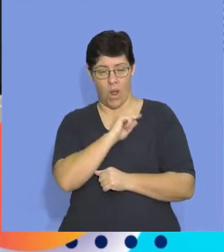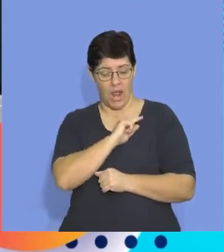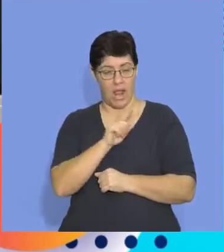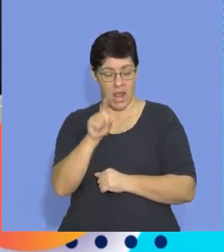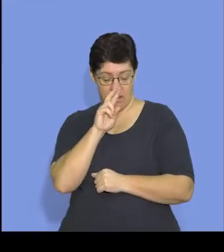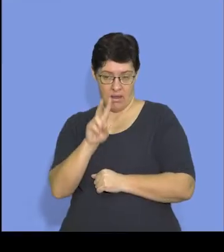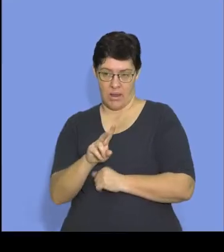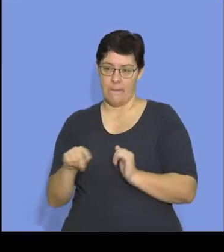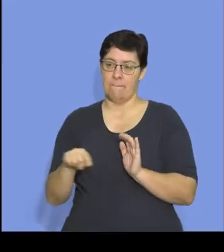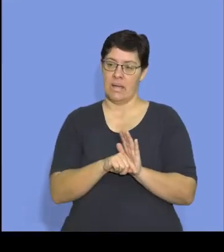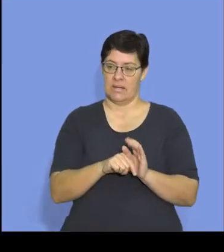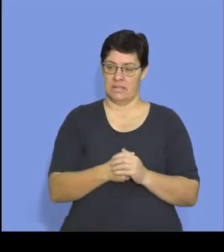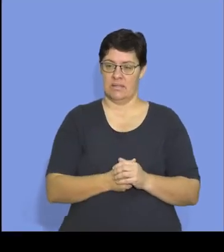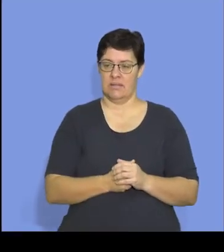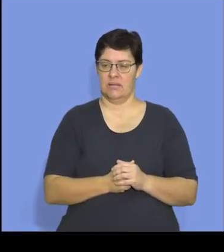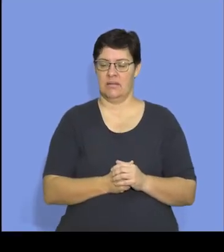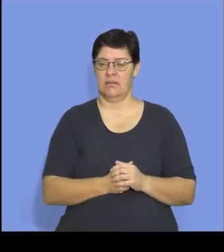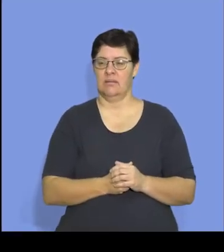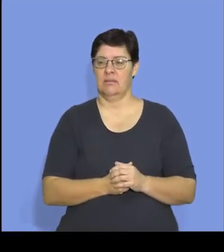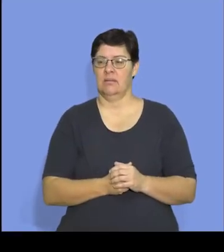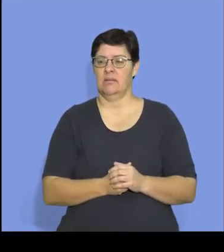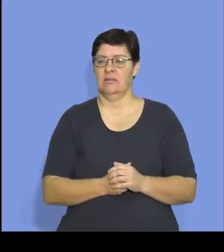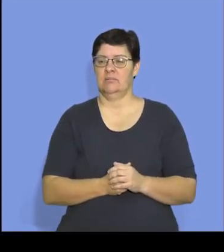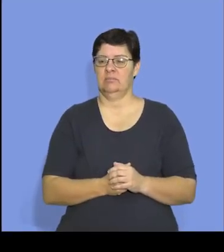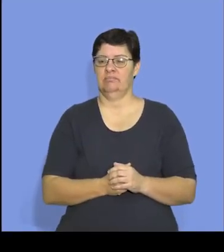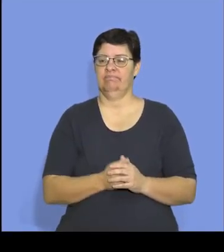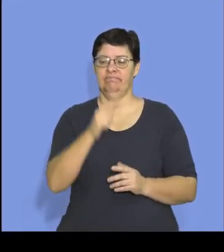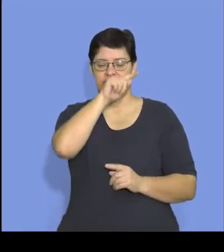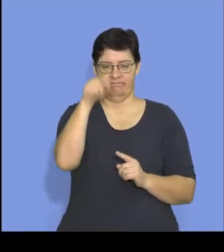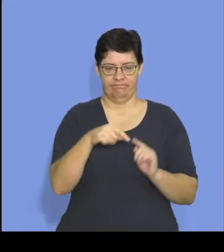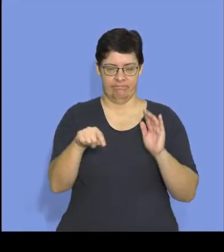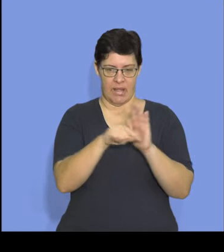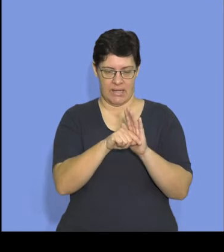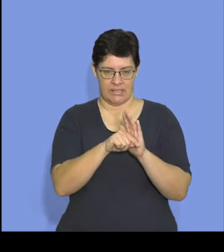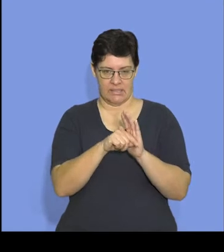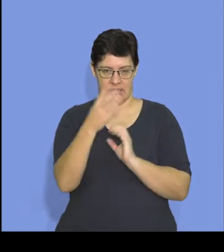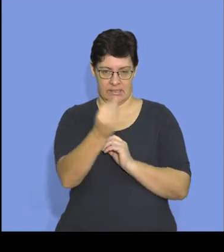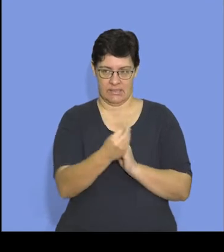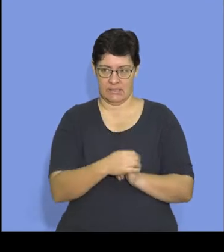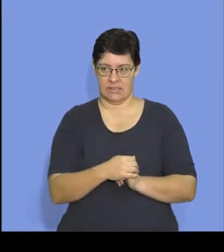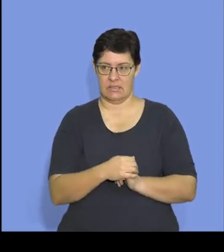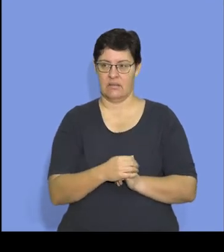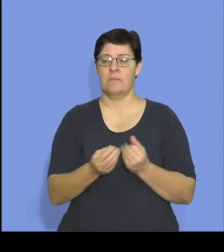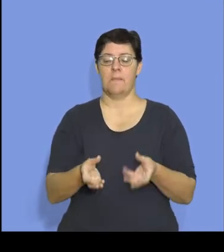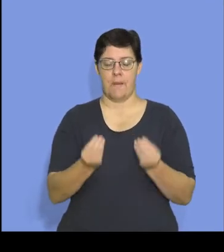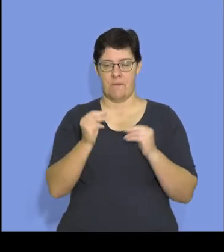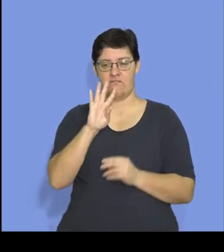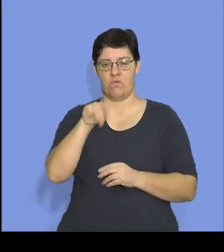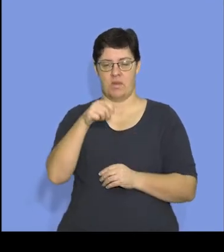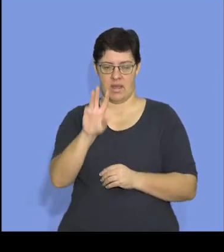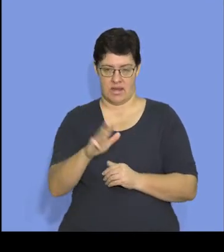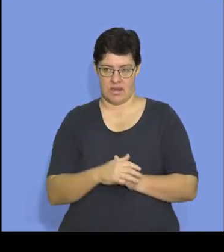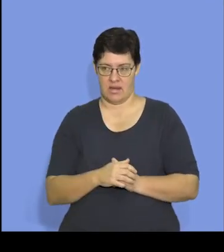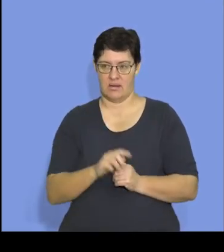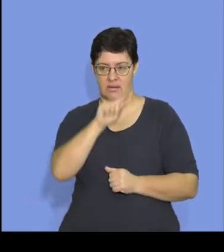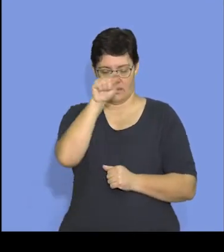and minus, so this is a little bit of a trick here, if I minus those two together, I'm going to get 4,9. If I